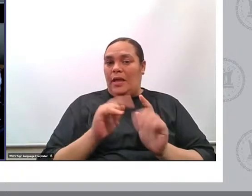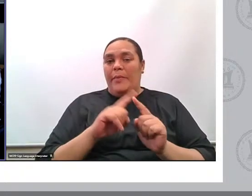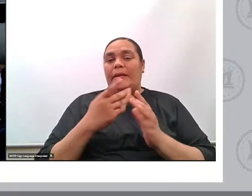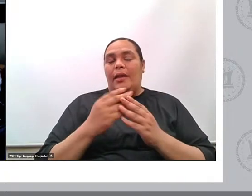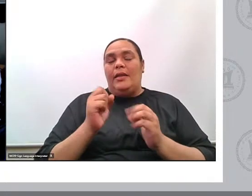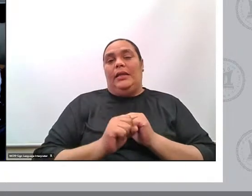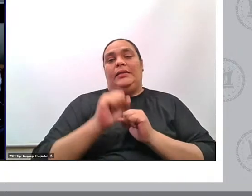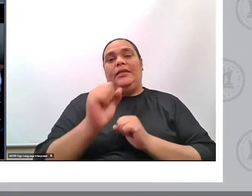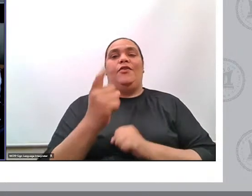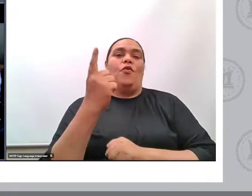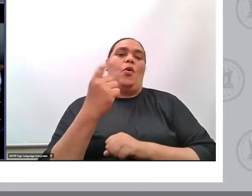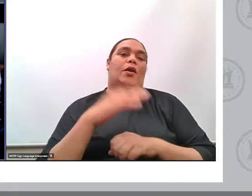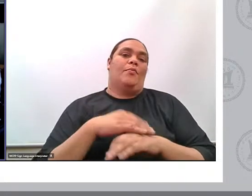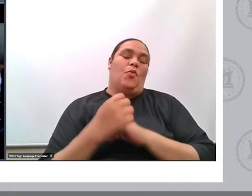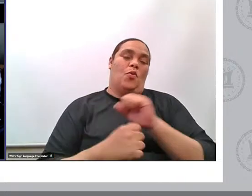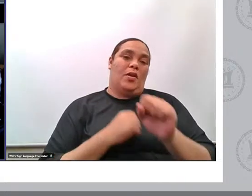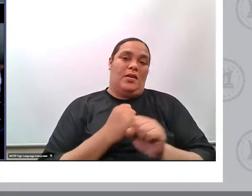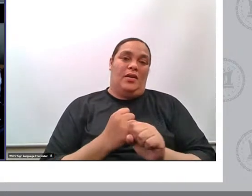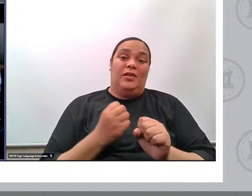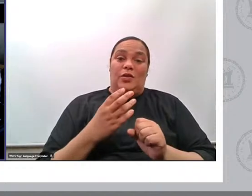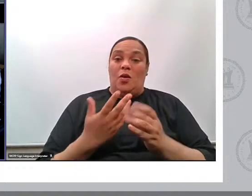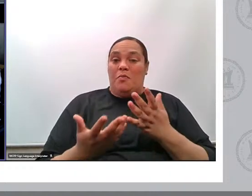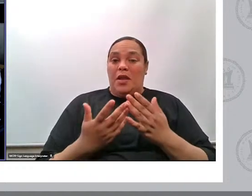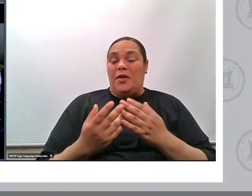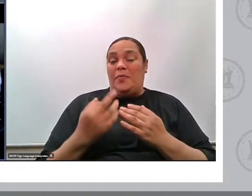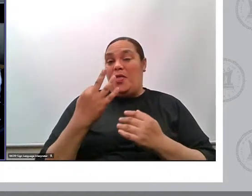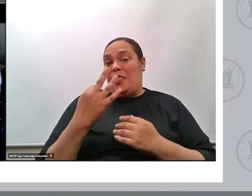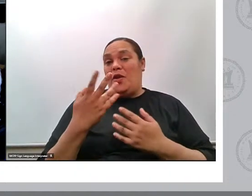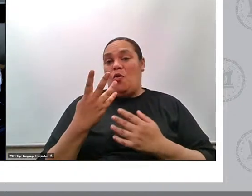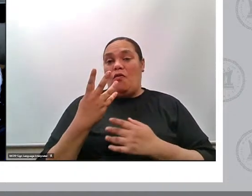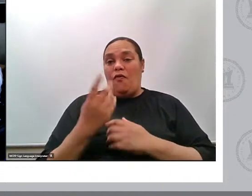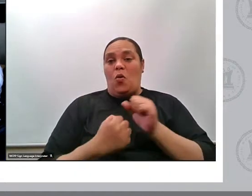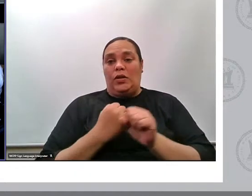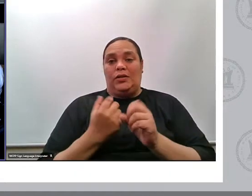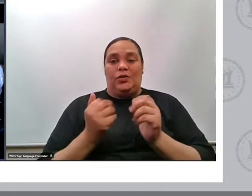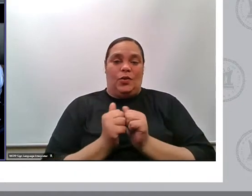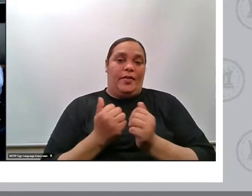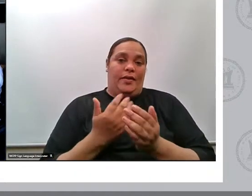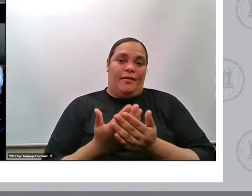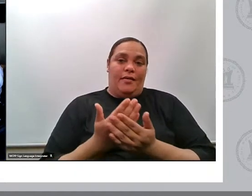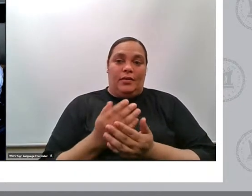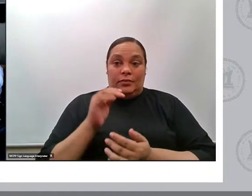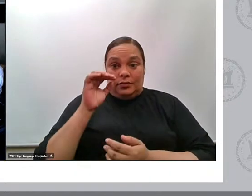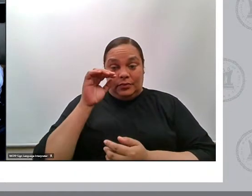year. So it could be 3 or 4 years, depending.